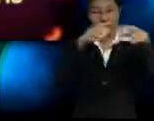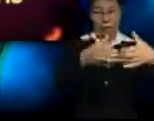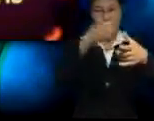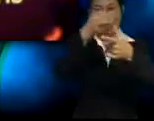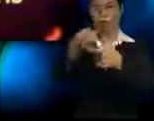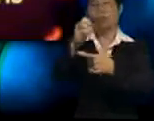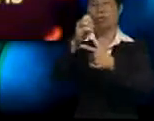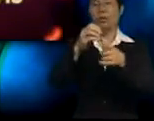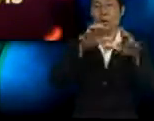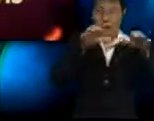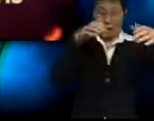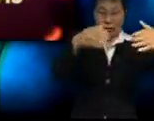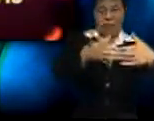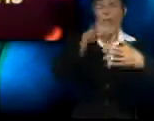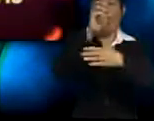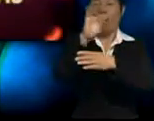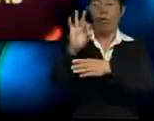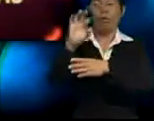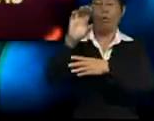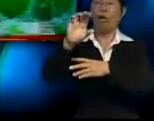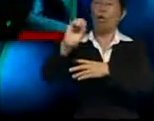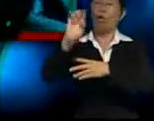Classification of organisms.